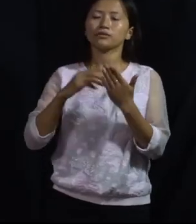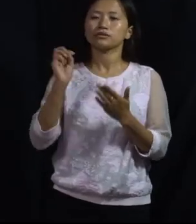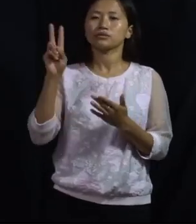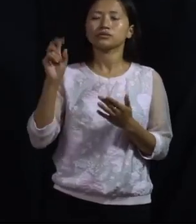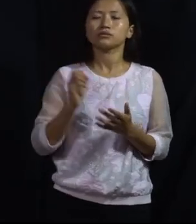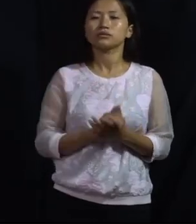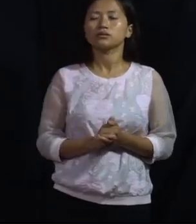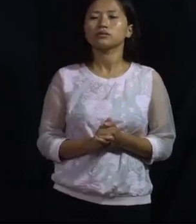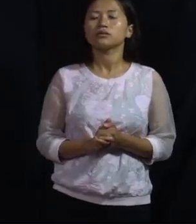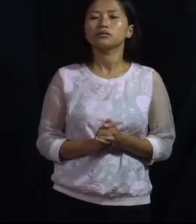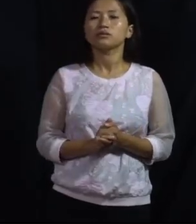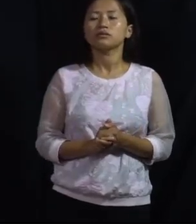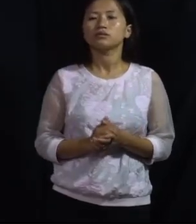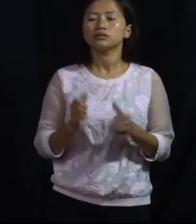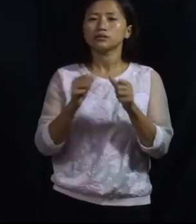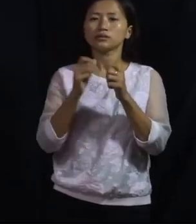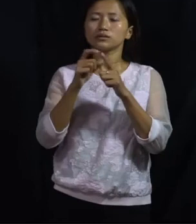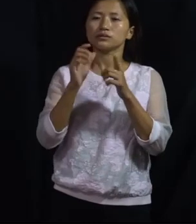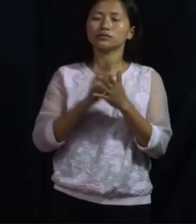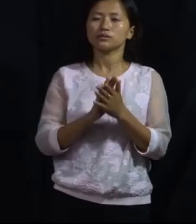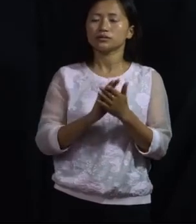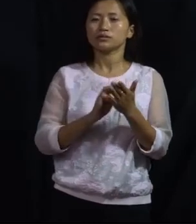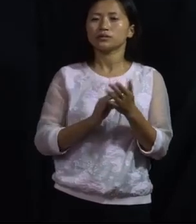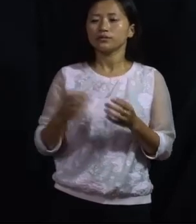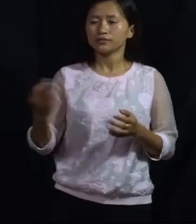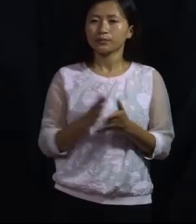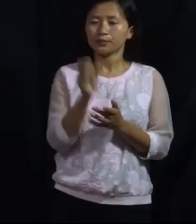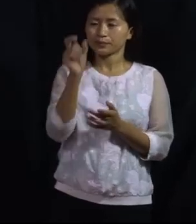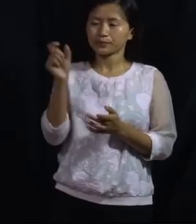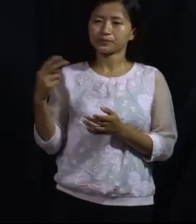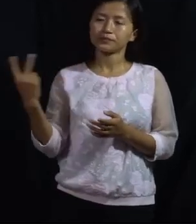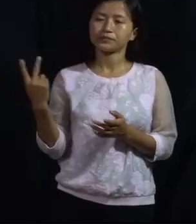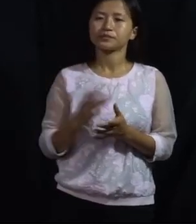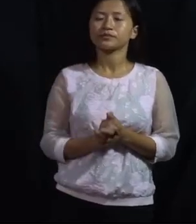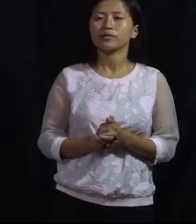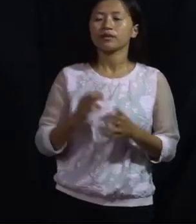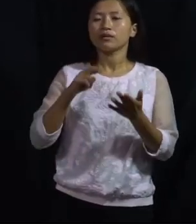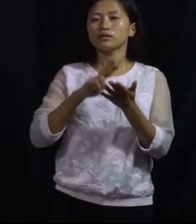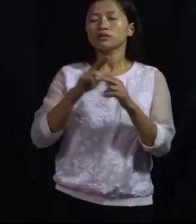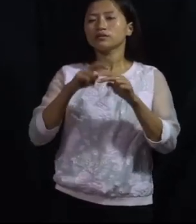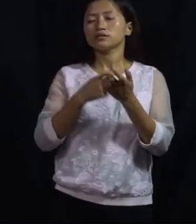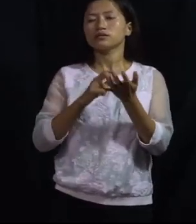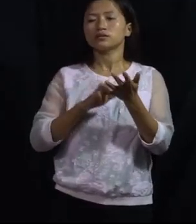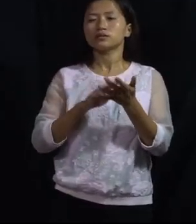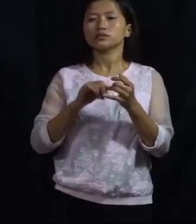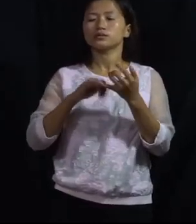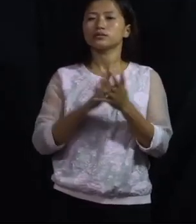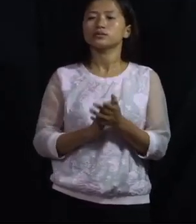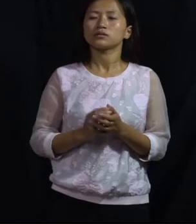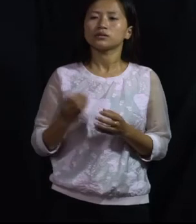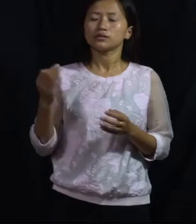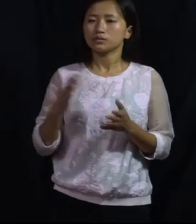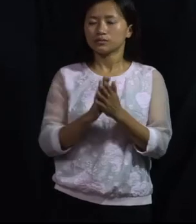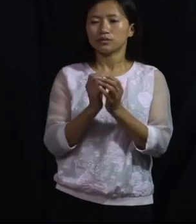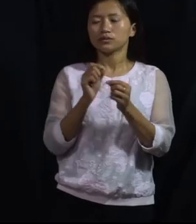of on admission of a new partner. Firm's goodwill is super